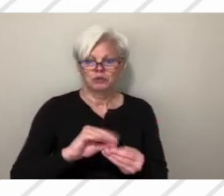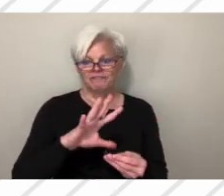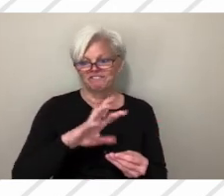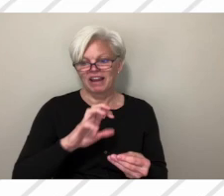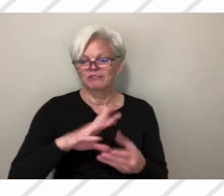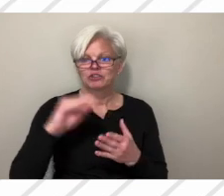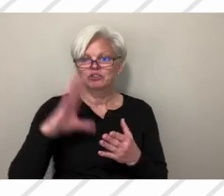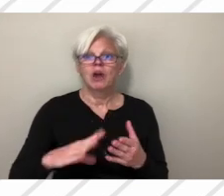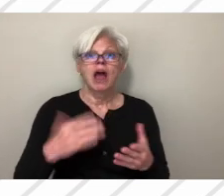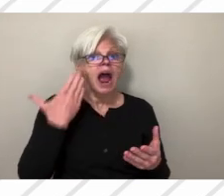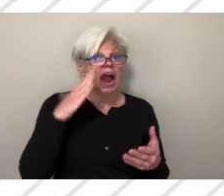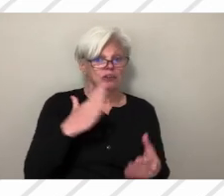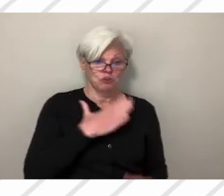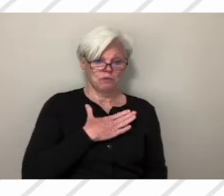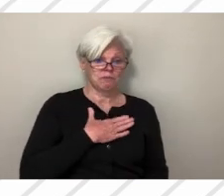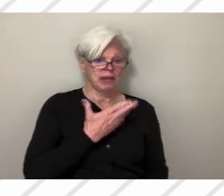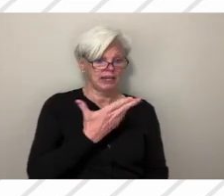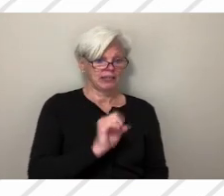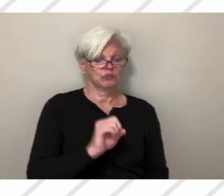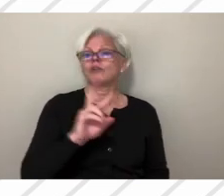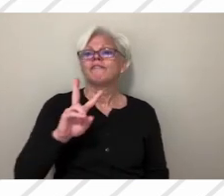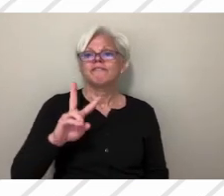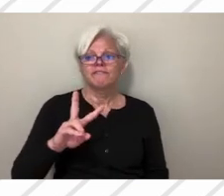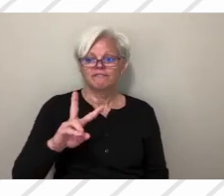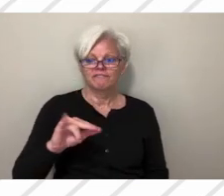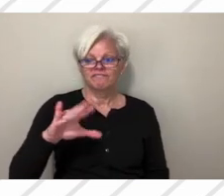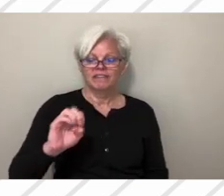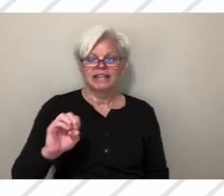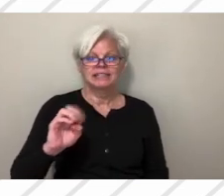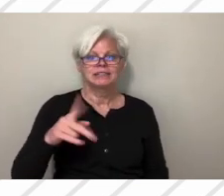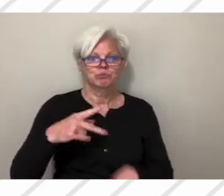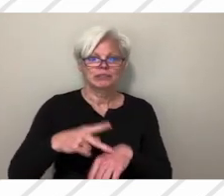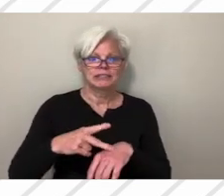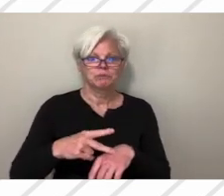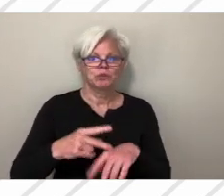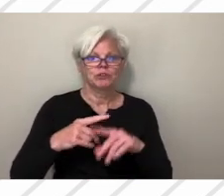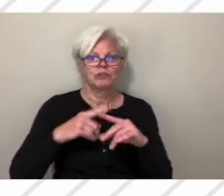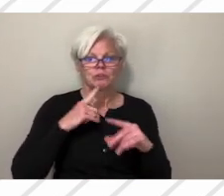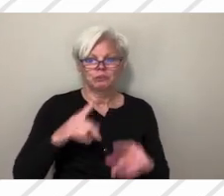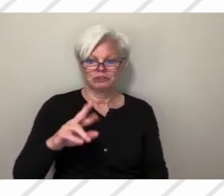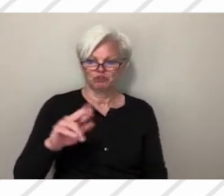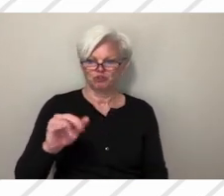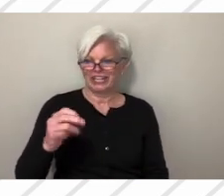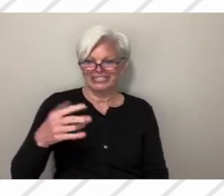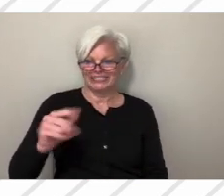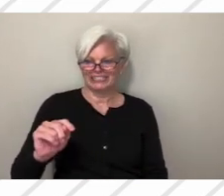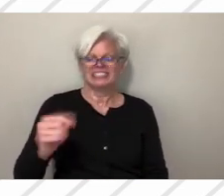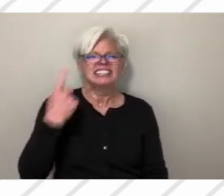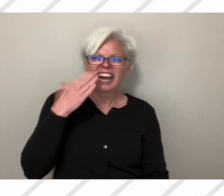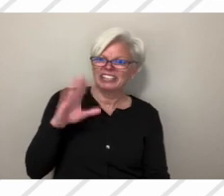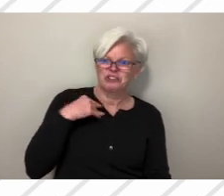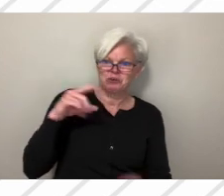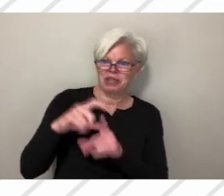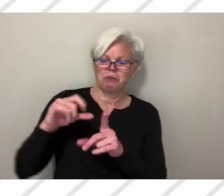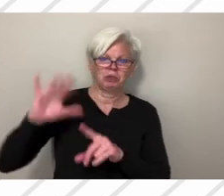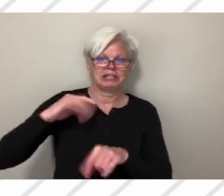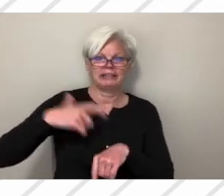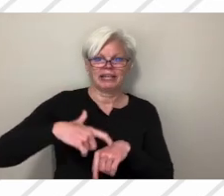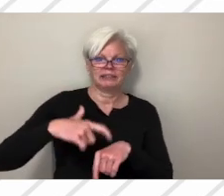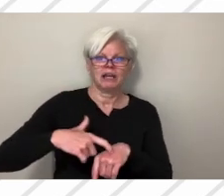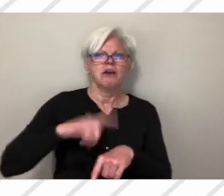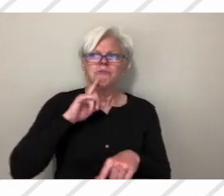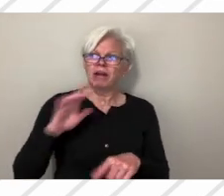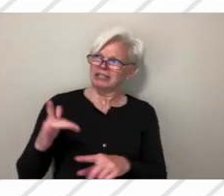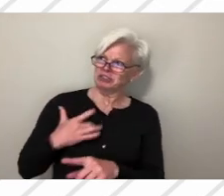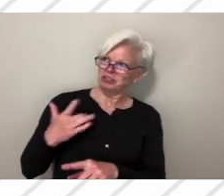that my high school vice principal was racist because I didn't know the language to it at that time. But I started feeling it in the ways that the school